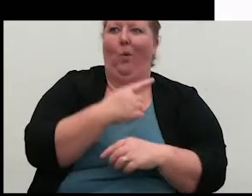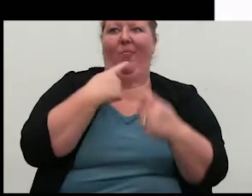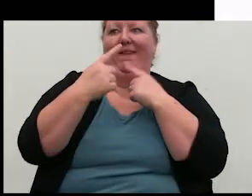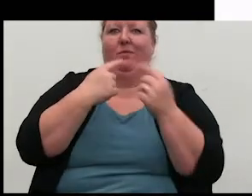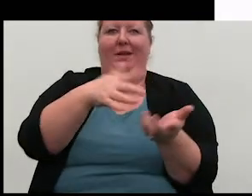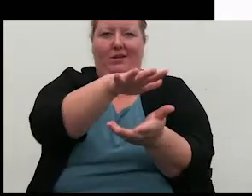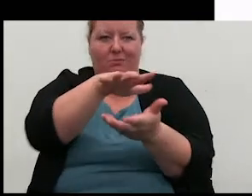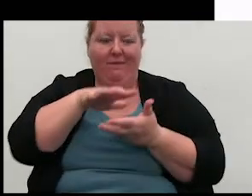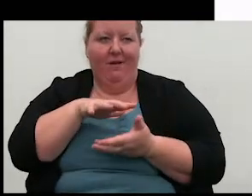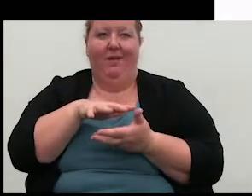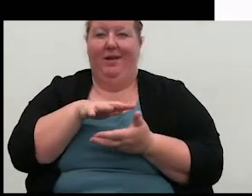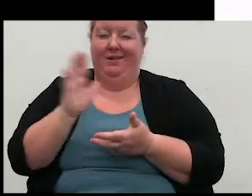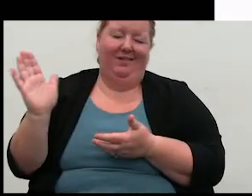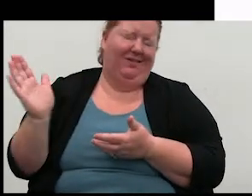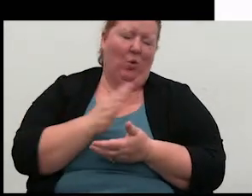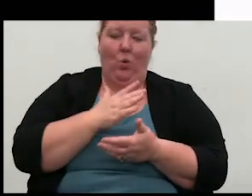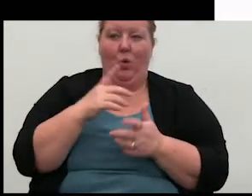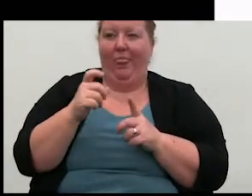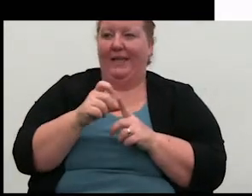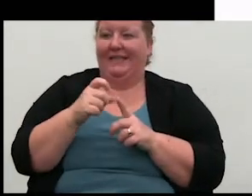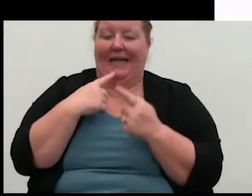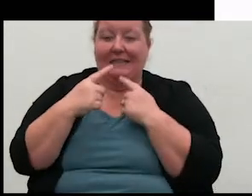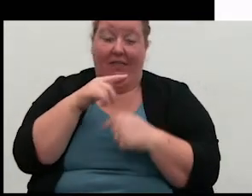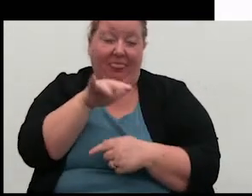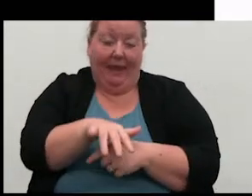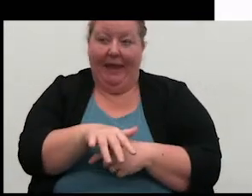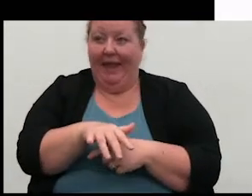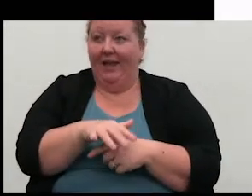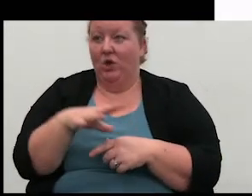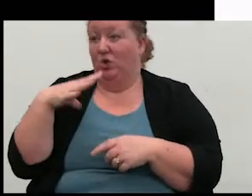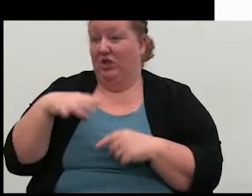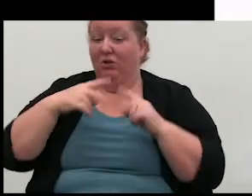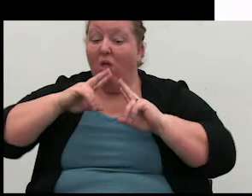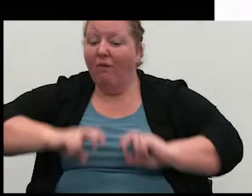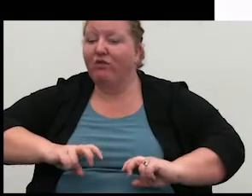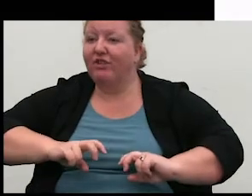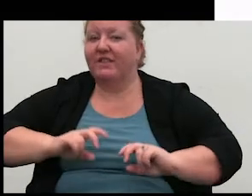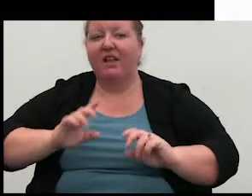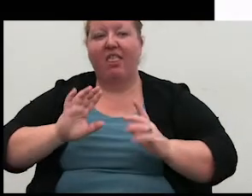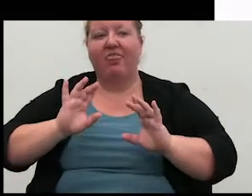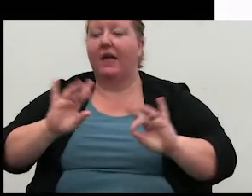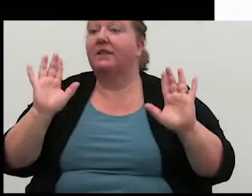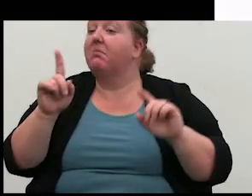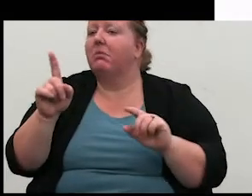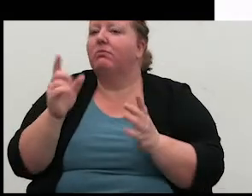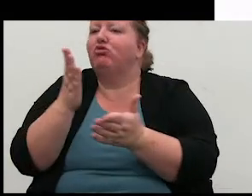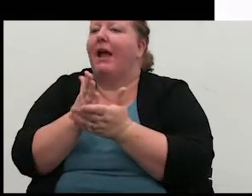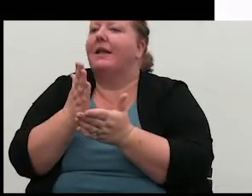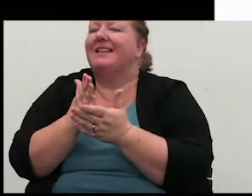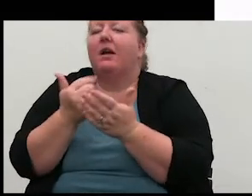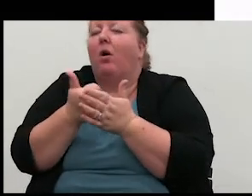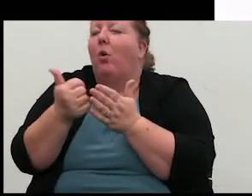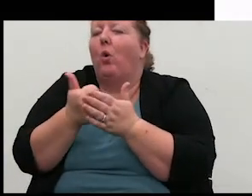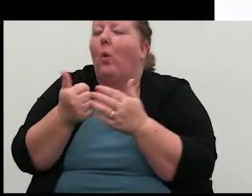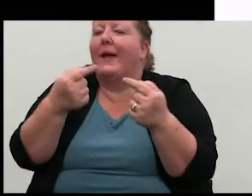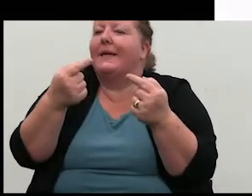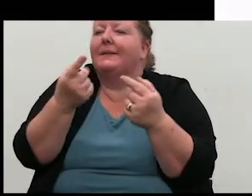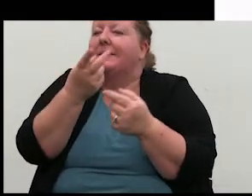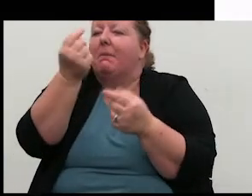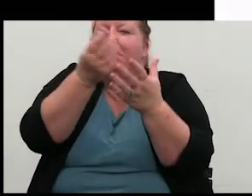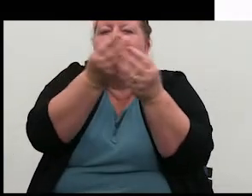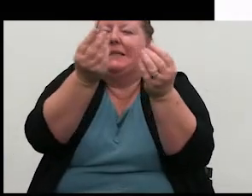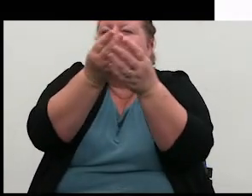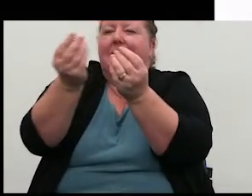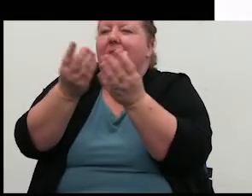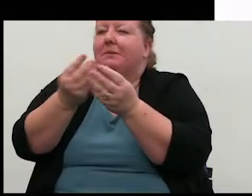the data that you could possibly have on that question is in there and you just need to go and look for it. Whereas in reality, there are always things that are missing. There are